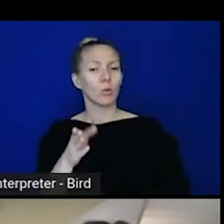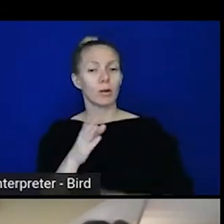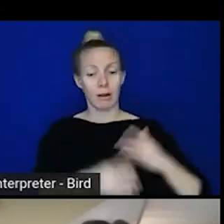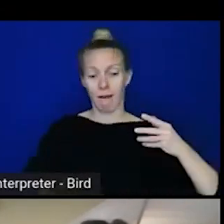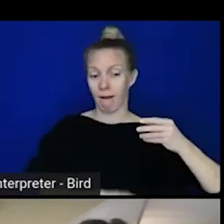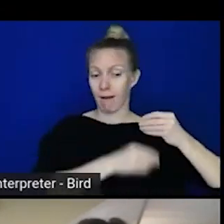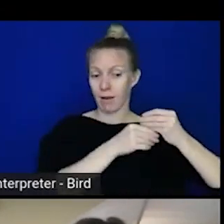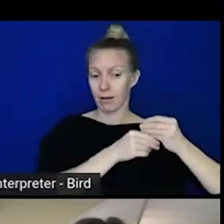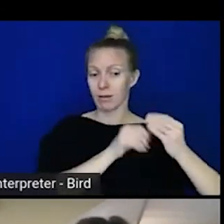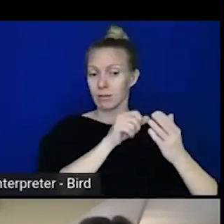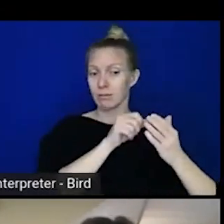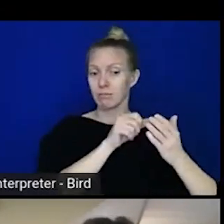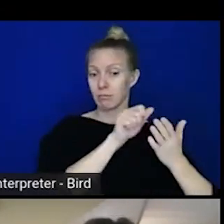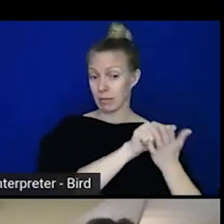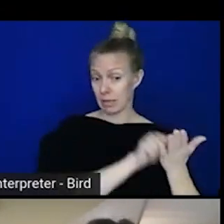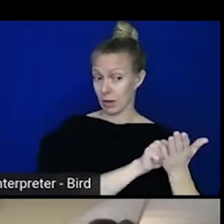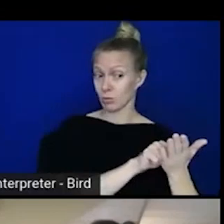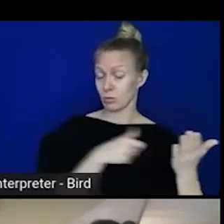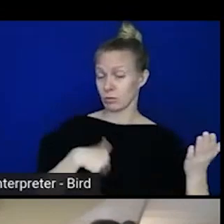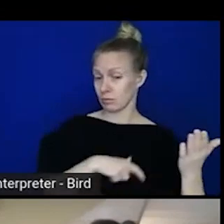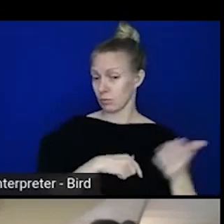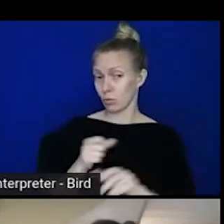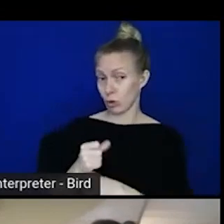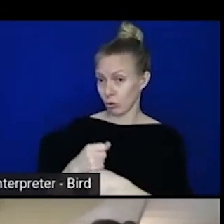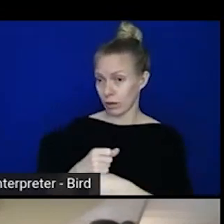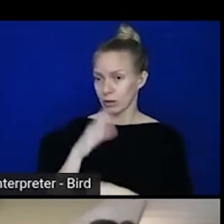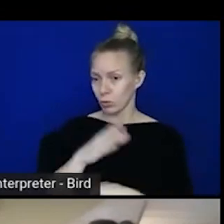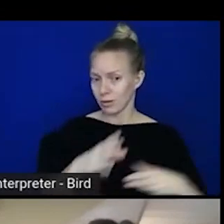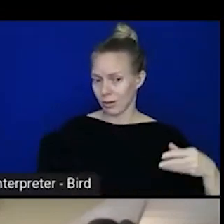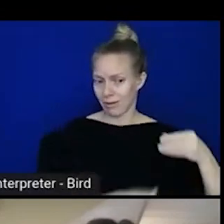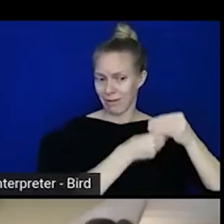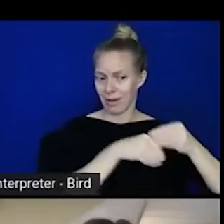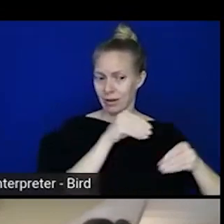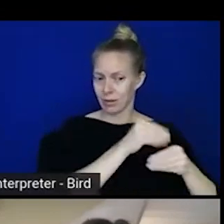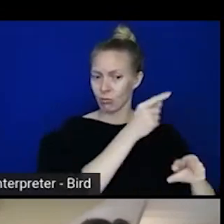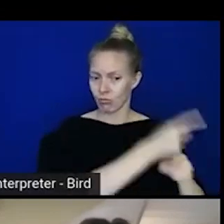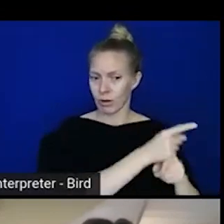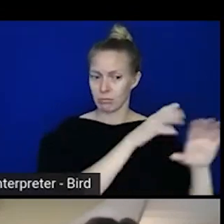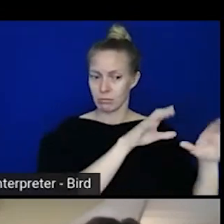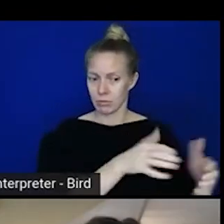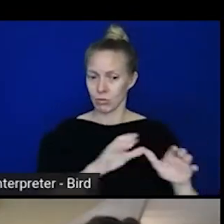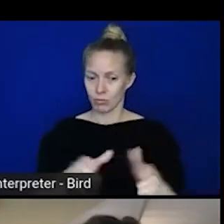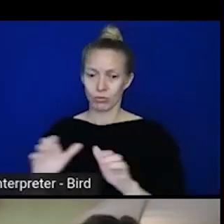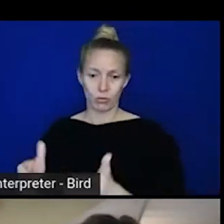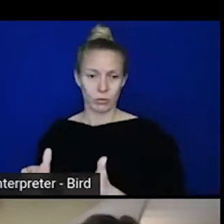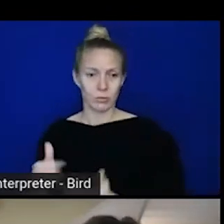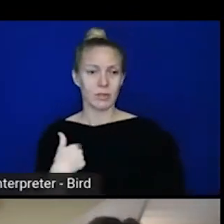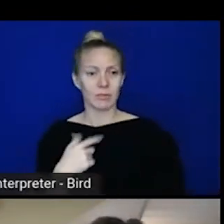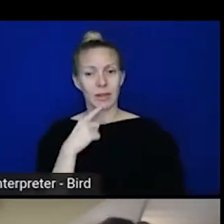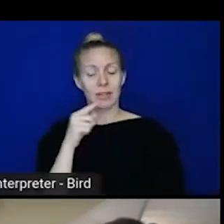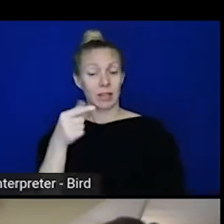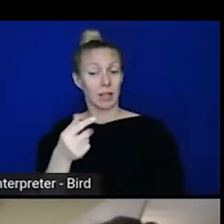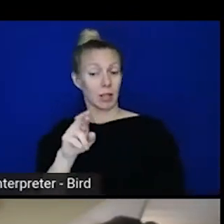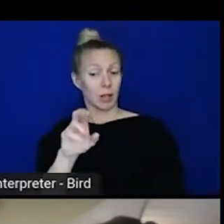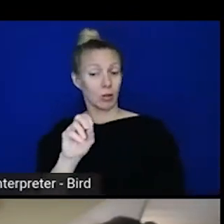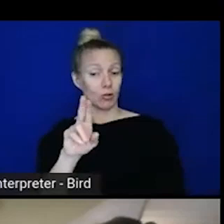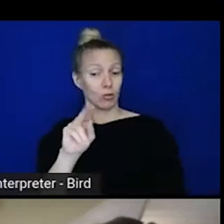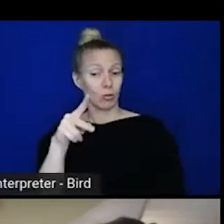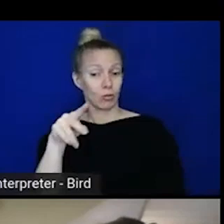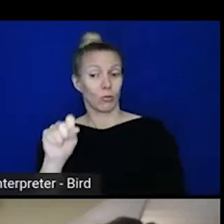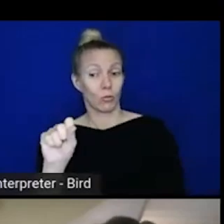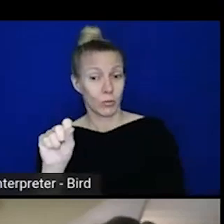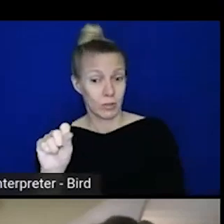we were creating to the proper groups that we needed. And I say groups plural here because we took this